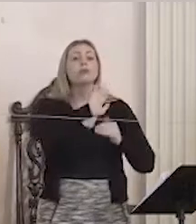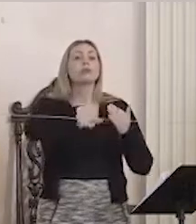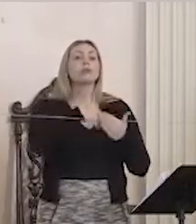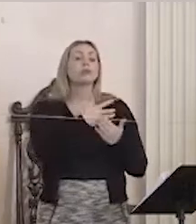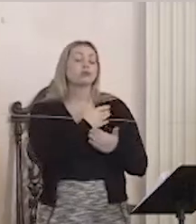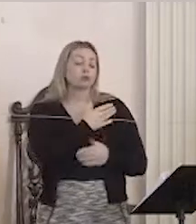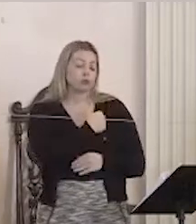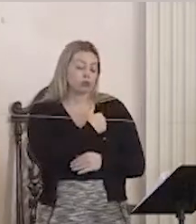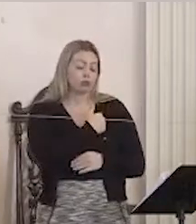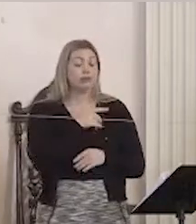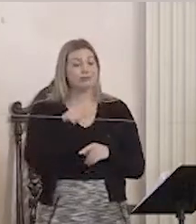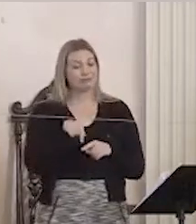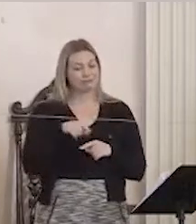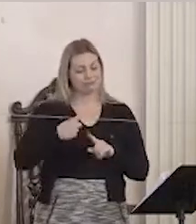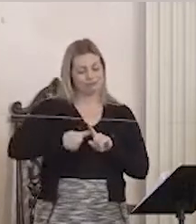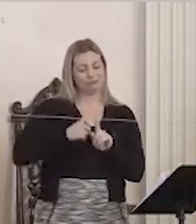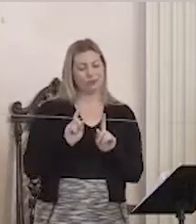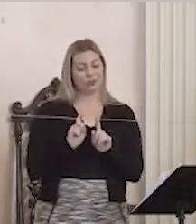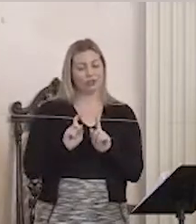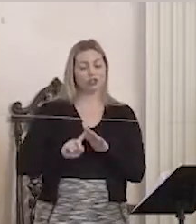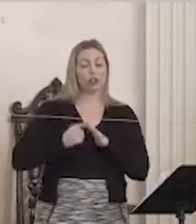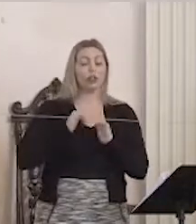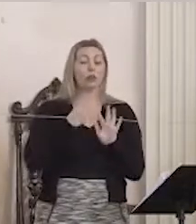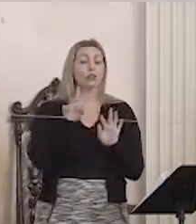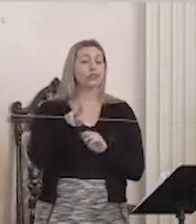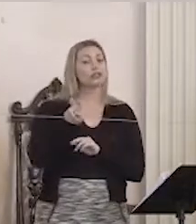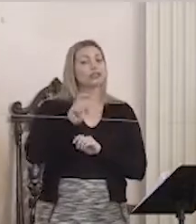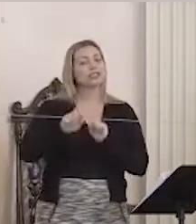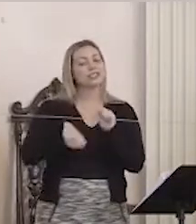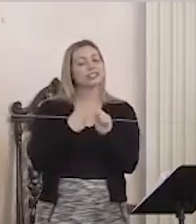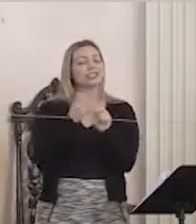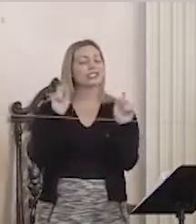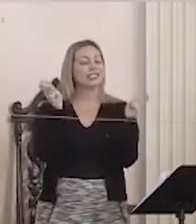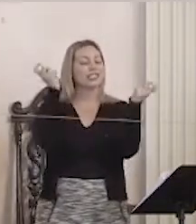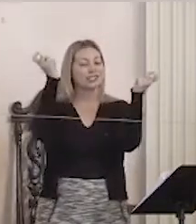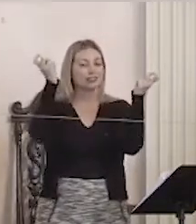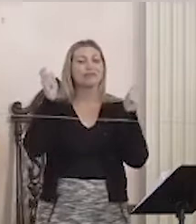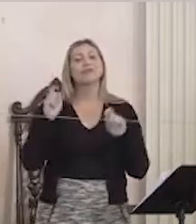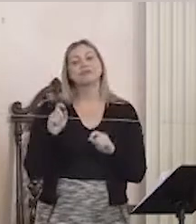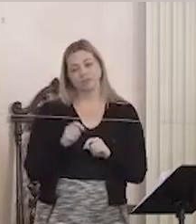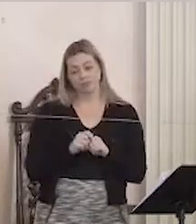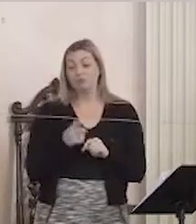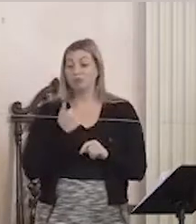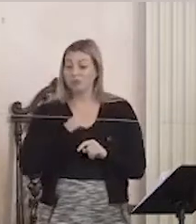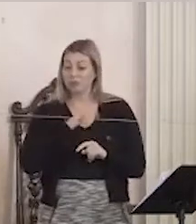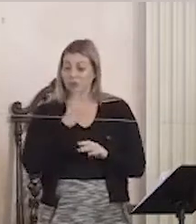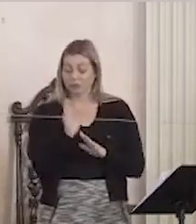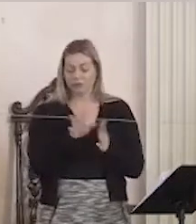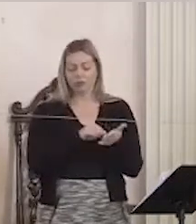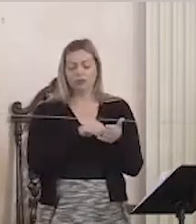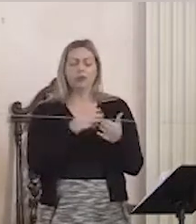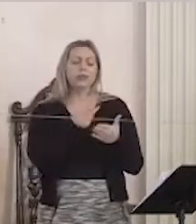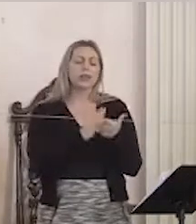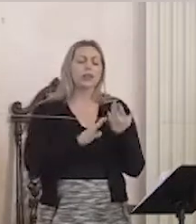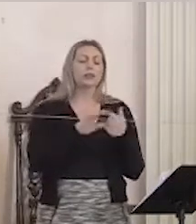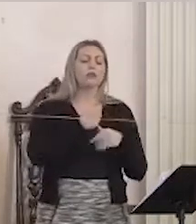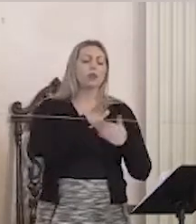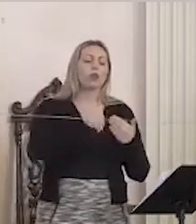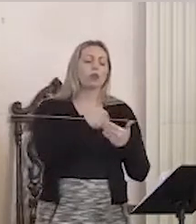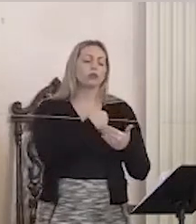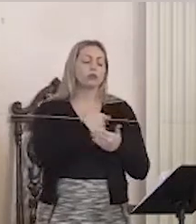month kicks off our 200th anniversary celebration. We'll be learning about some of All Souls' ancestors,